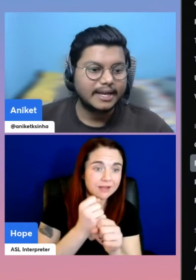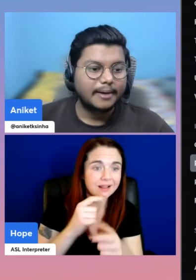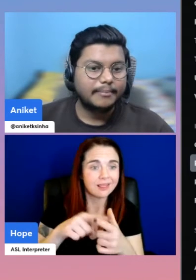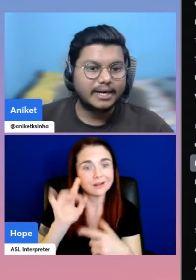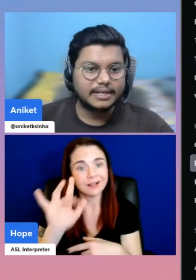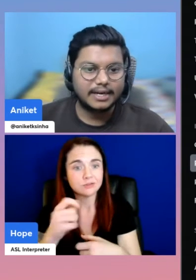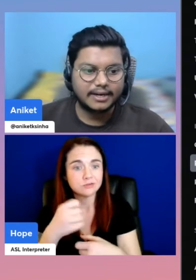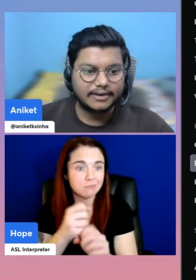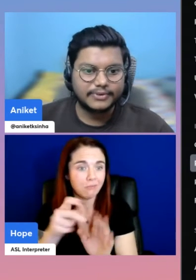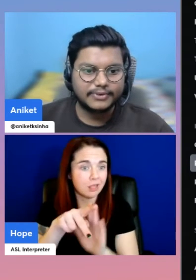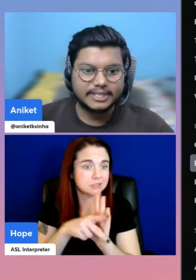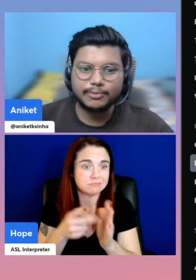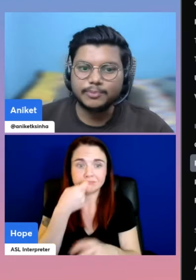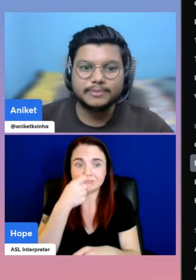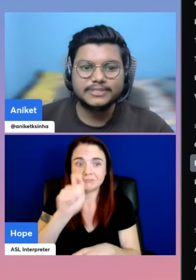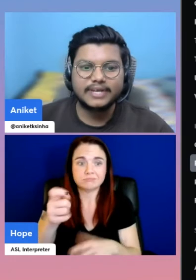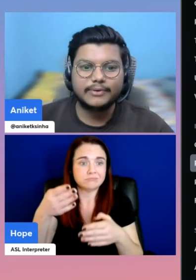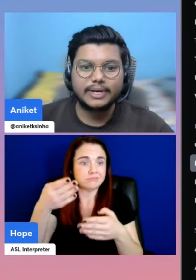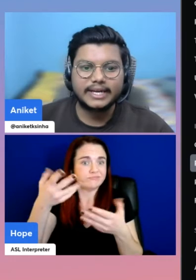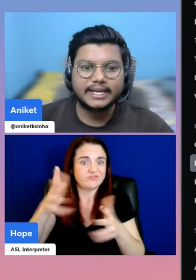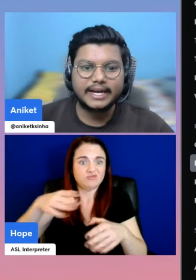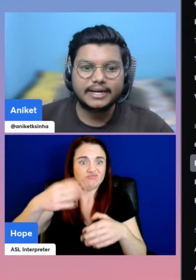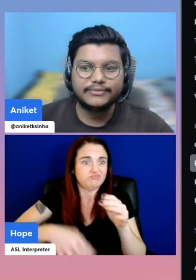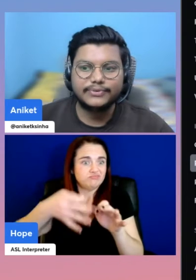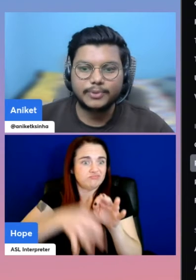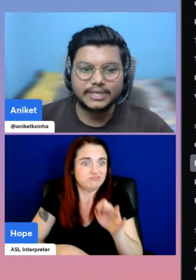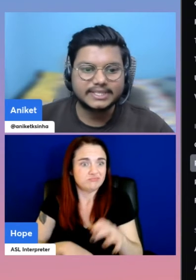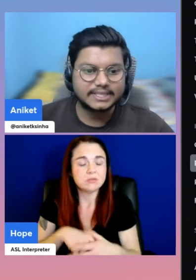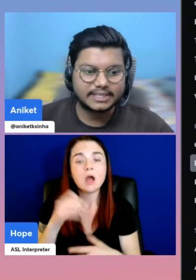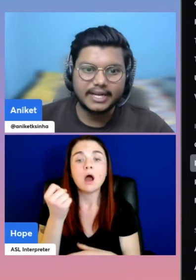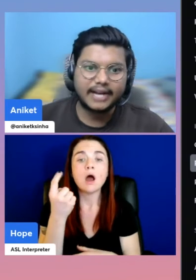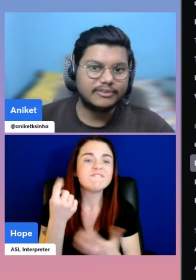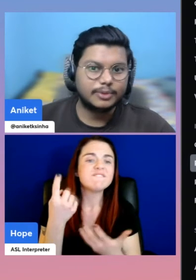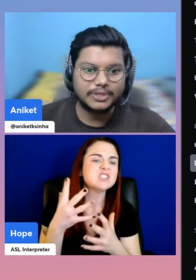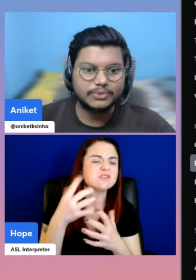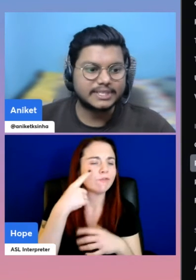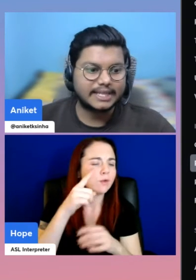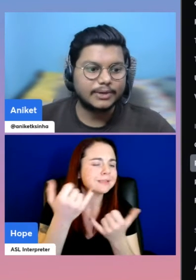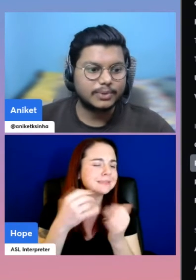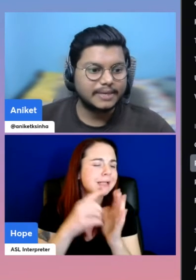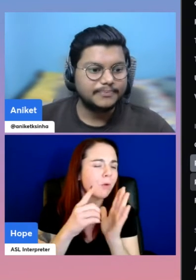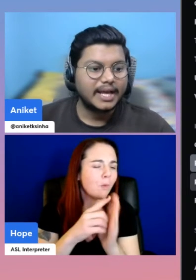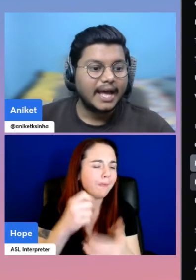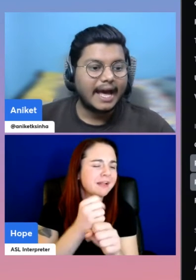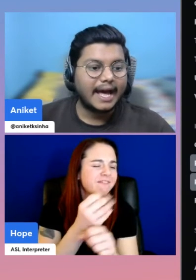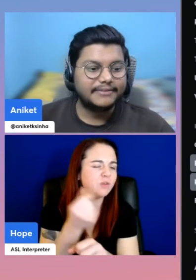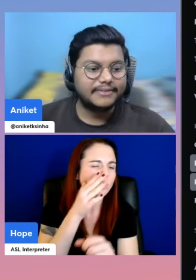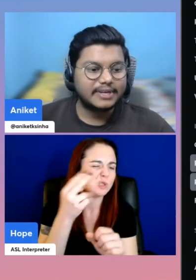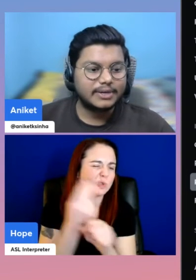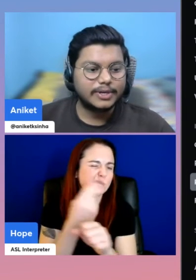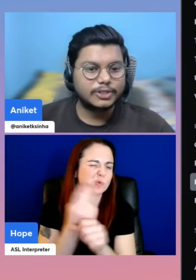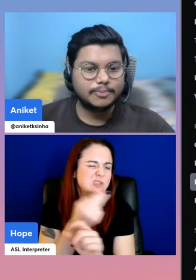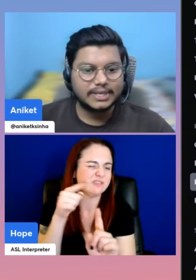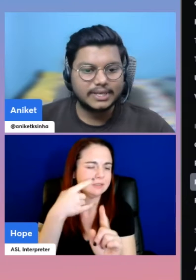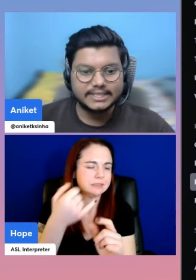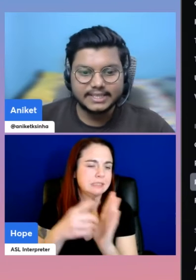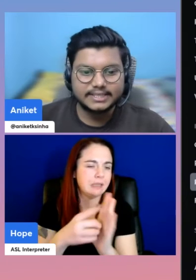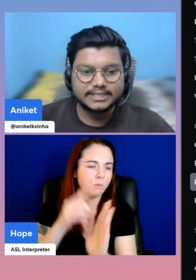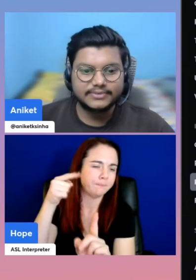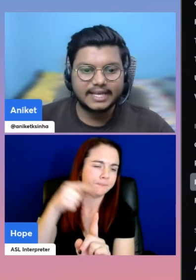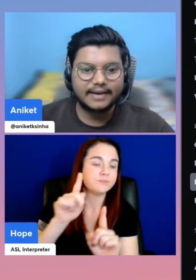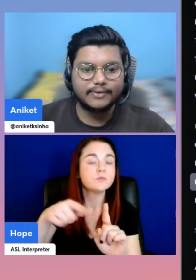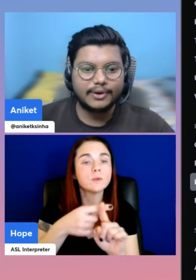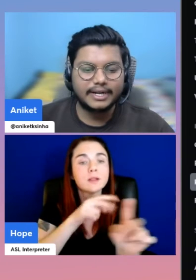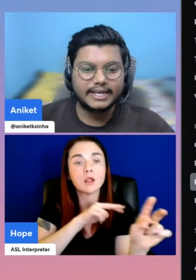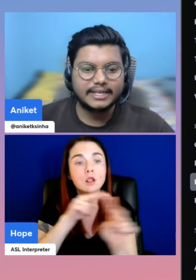policy. But for the demo purpose, we have already created few policies here, and we would be using that only. And when we are going to the policy